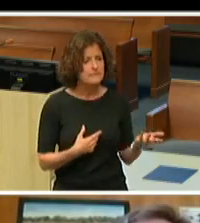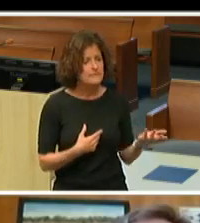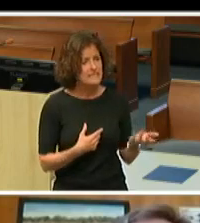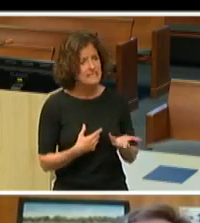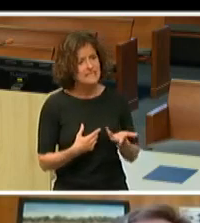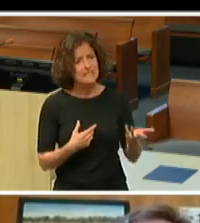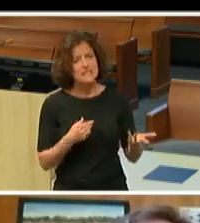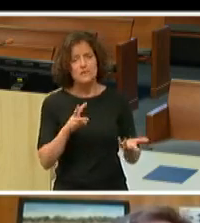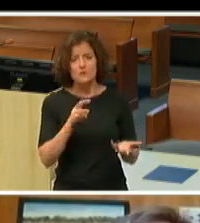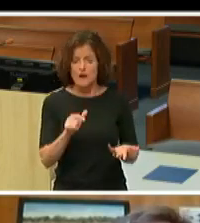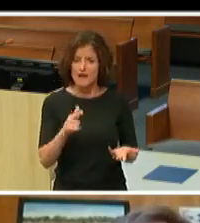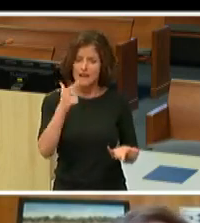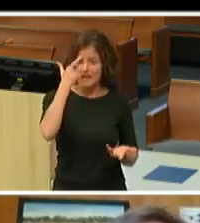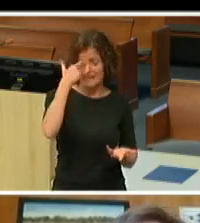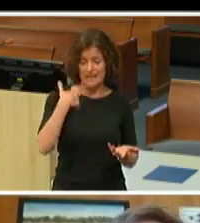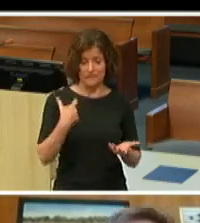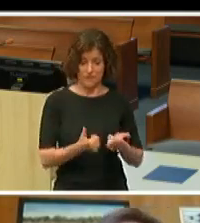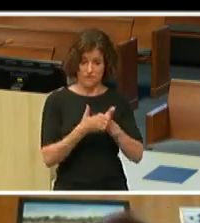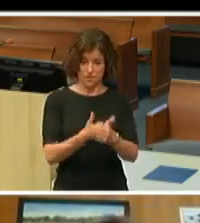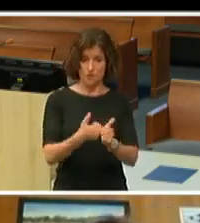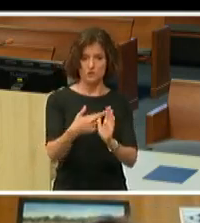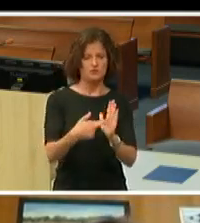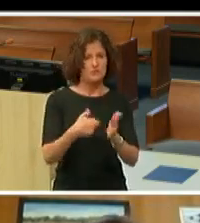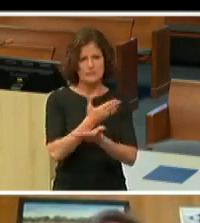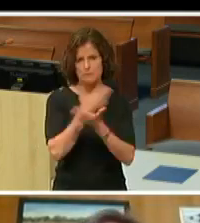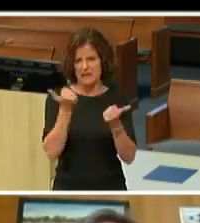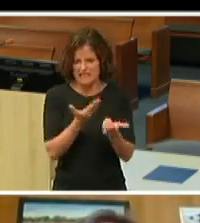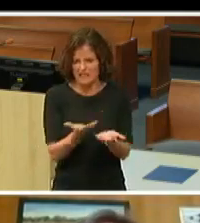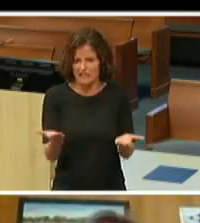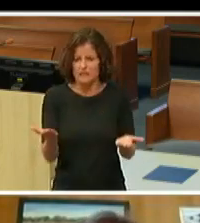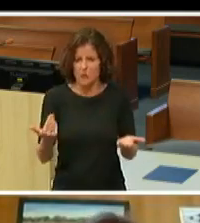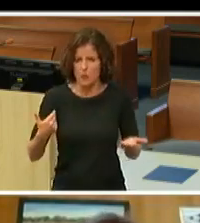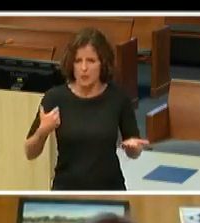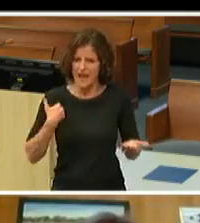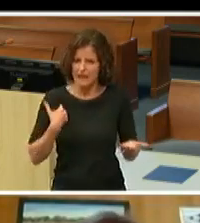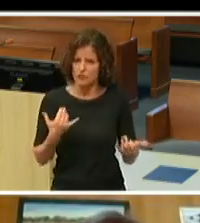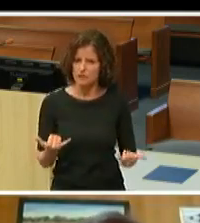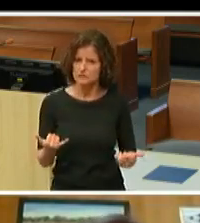Well, I think that these guidelines are the best thing we have, and I think